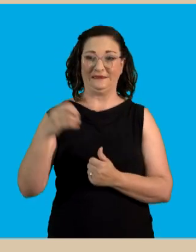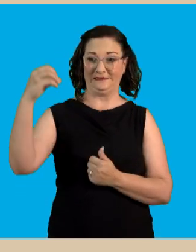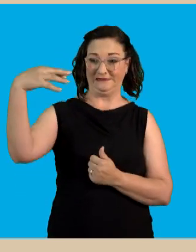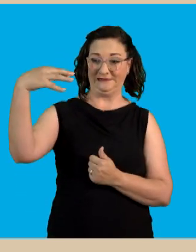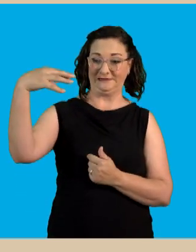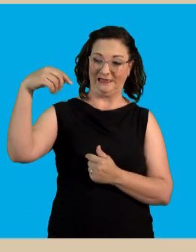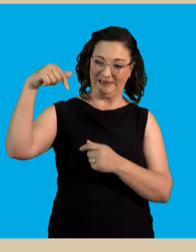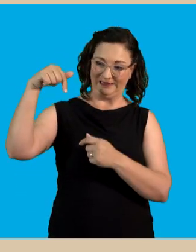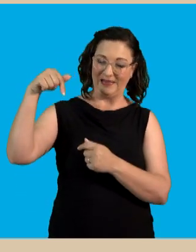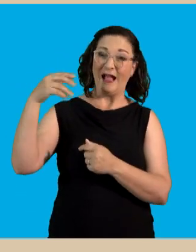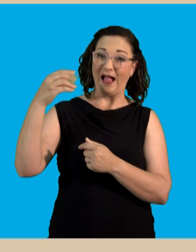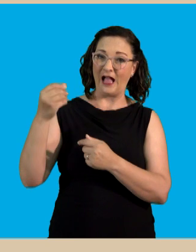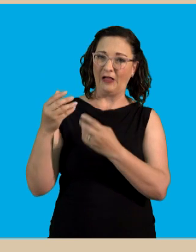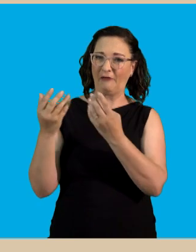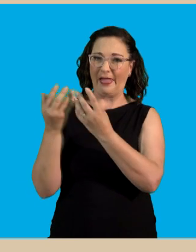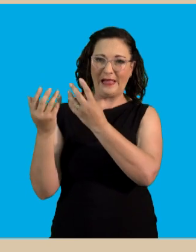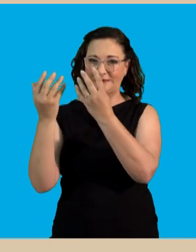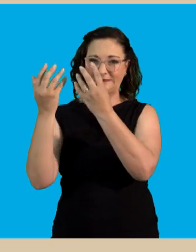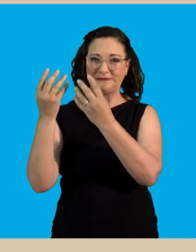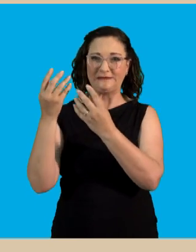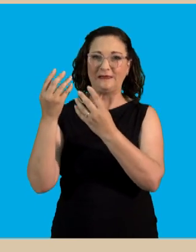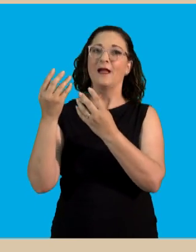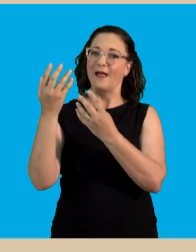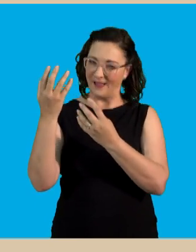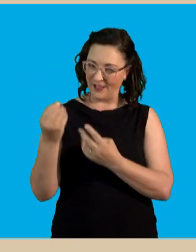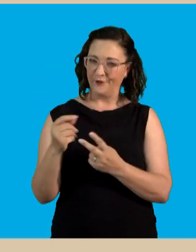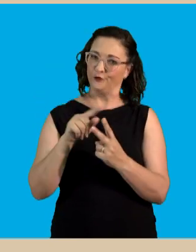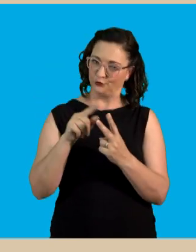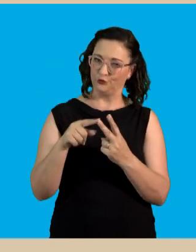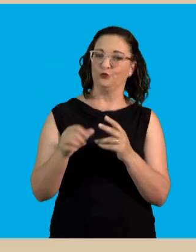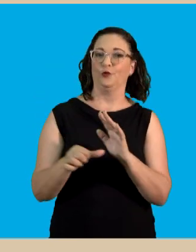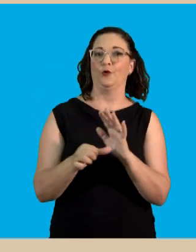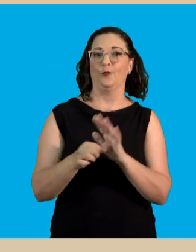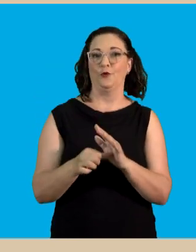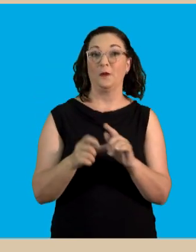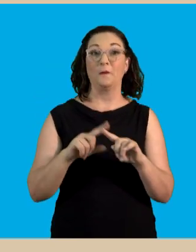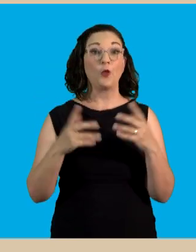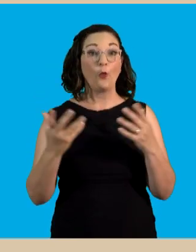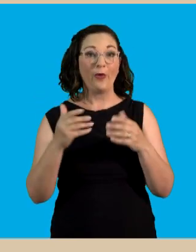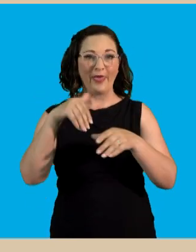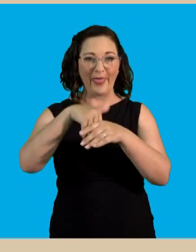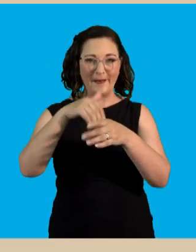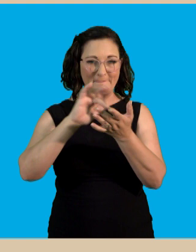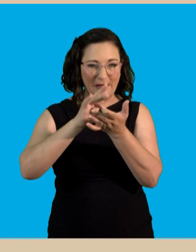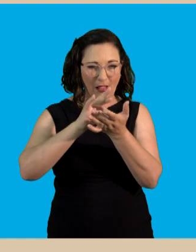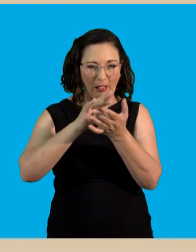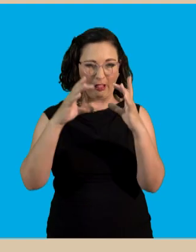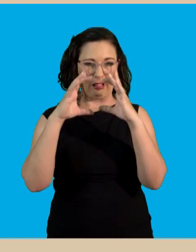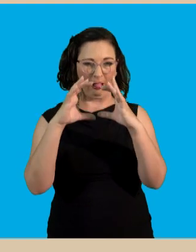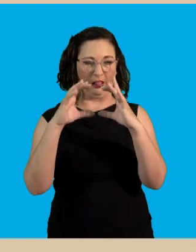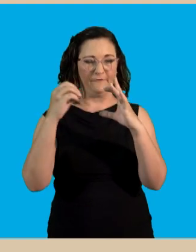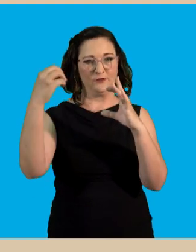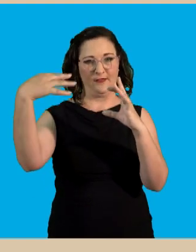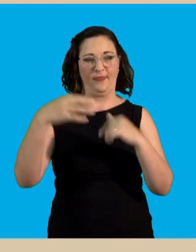These are the two main gases that are found in the sun, more especially in the core of the sun. All